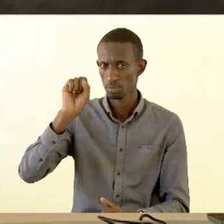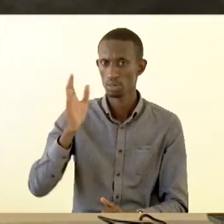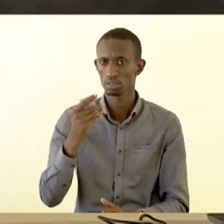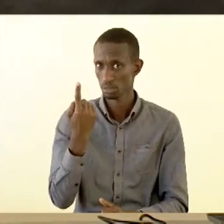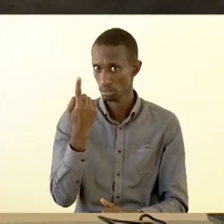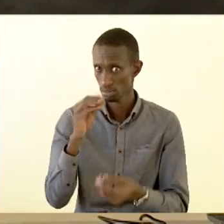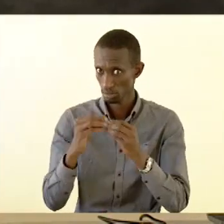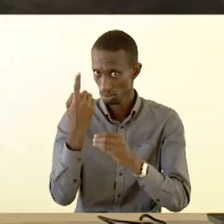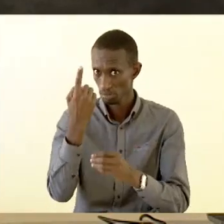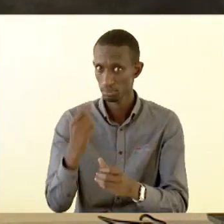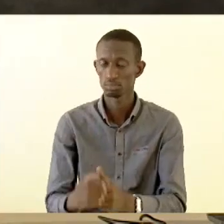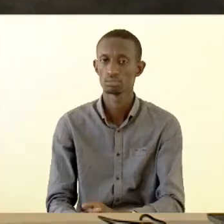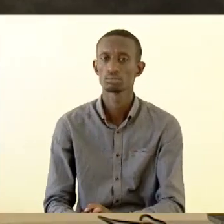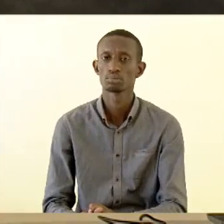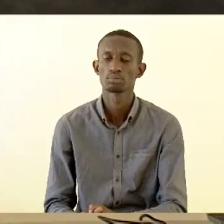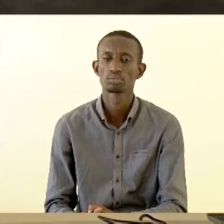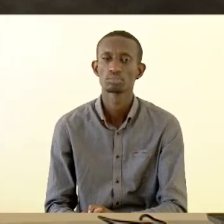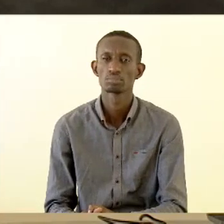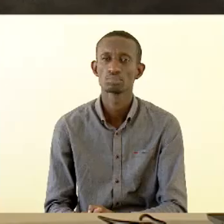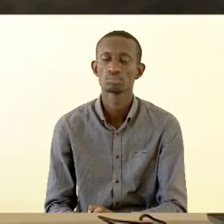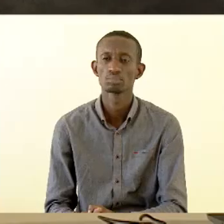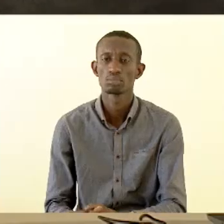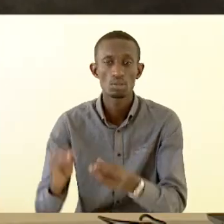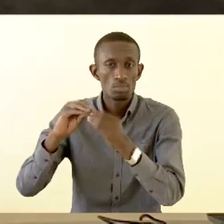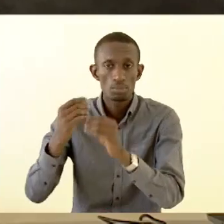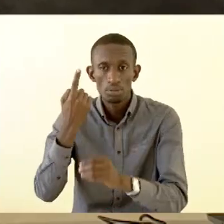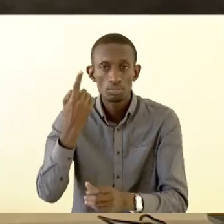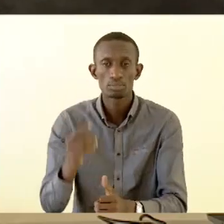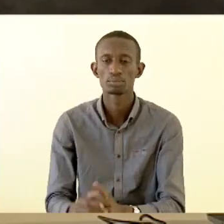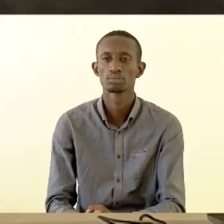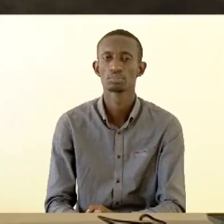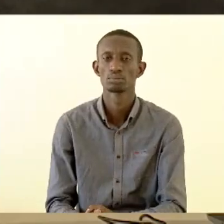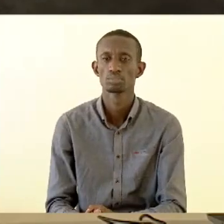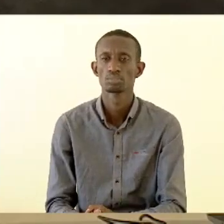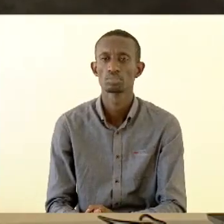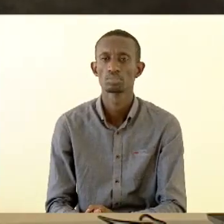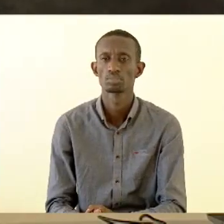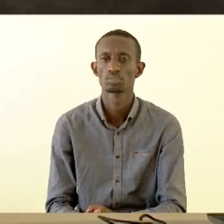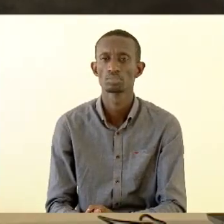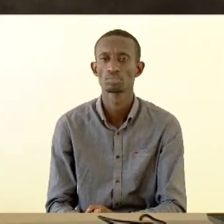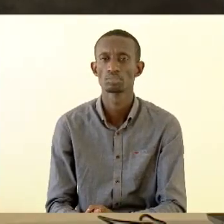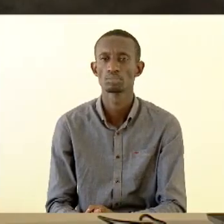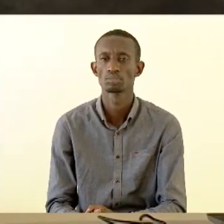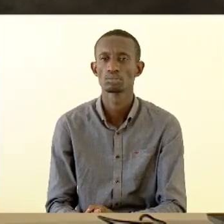Relative mass is 1. And what is the charge?